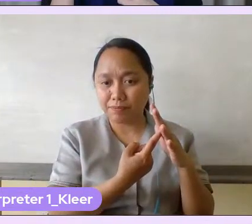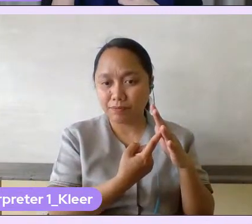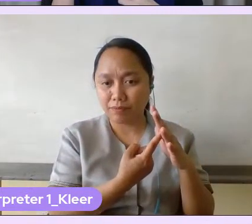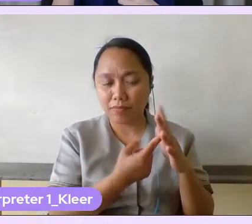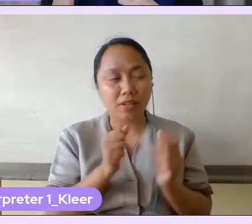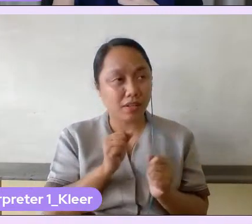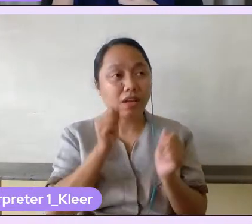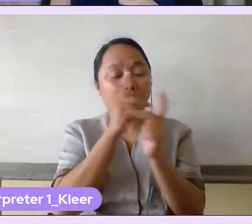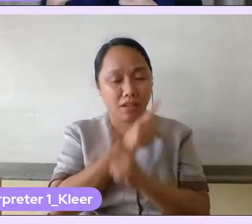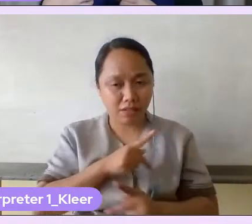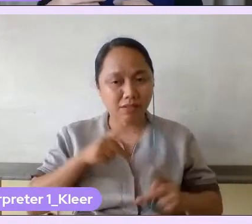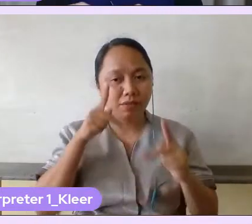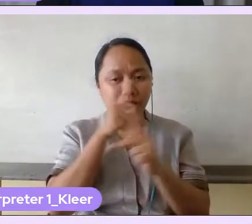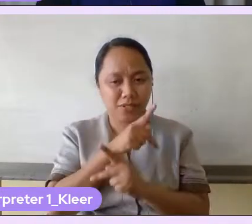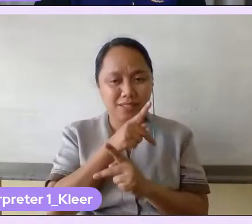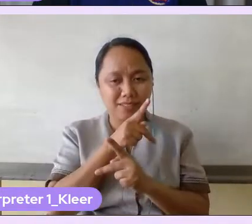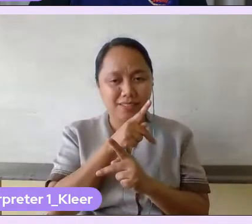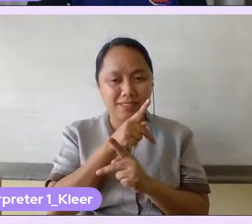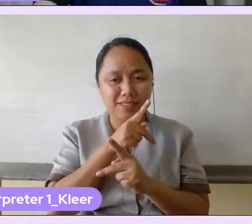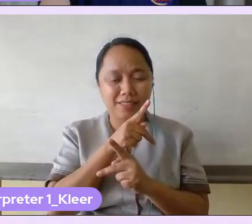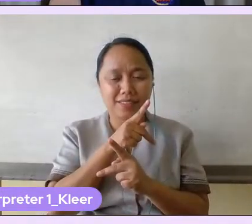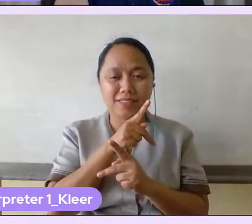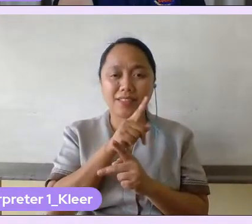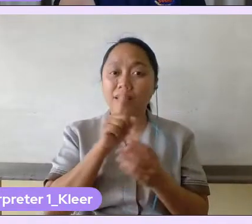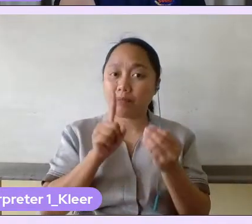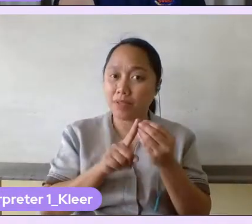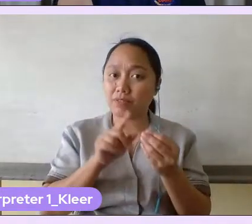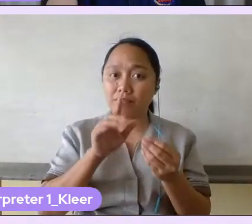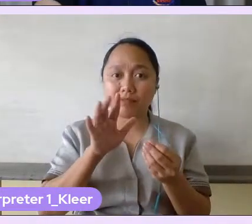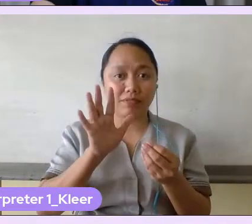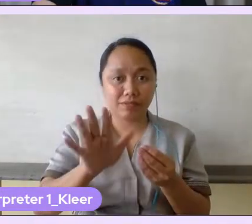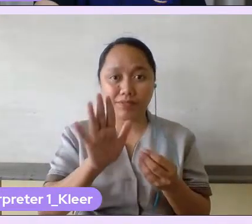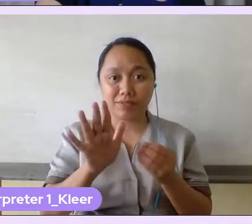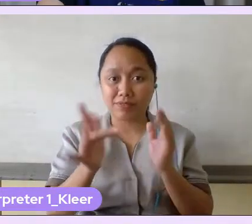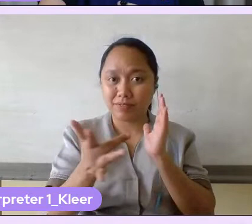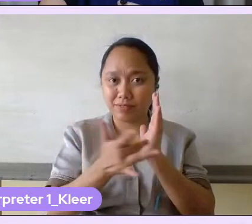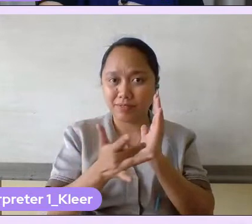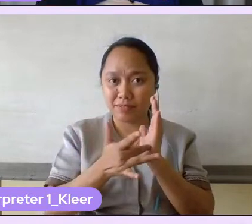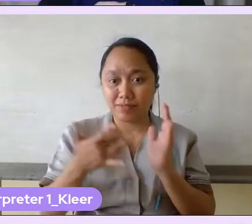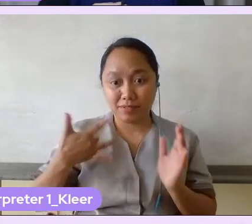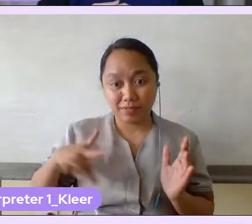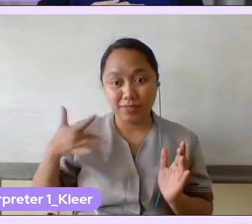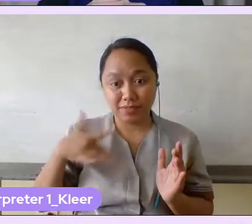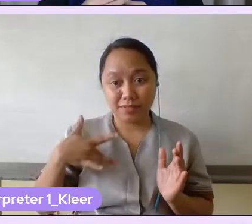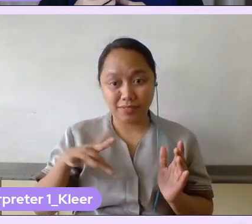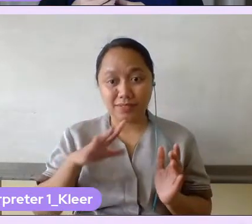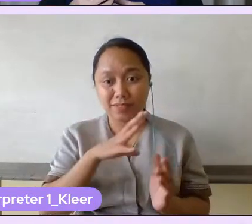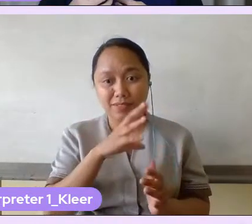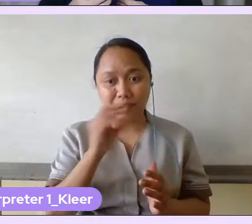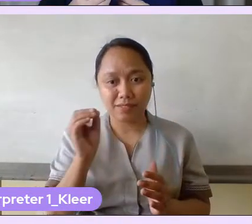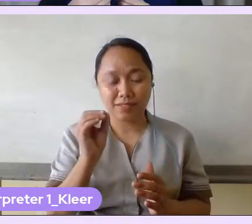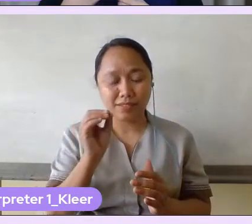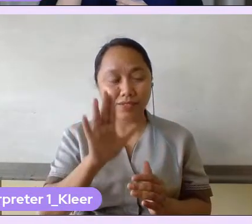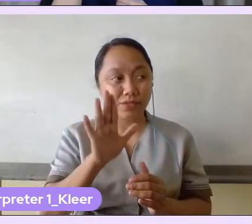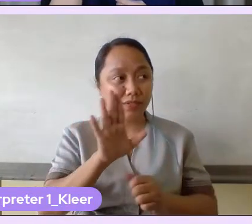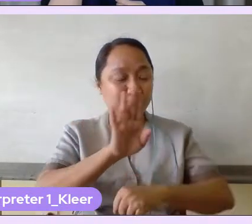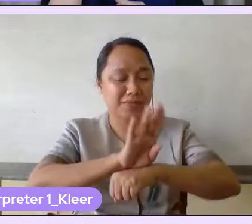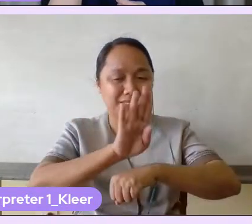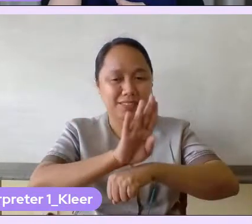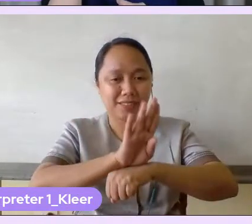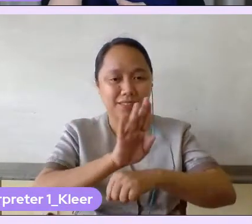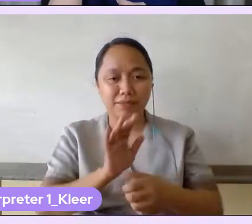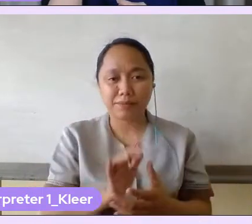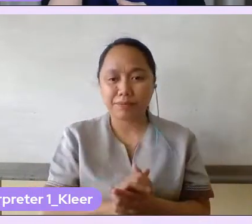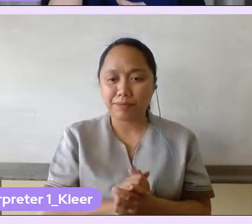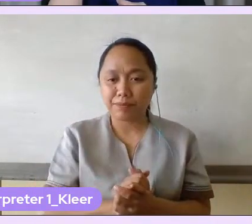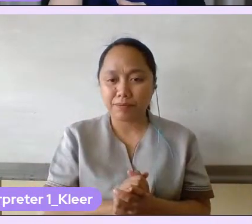yung paggamit nito and makarating talaga siya sa mga real end users. So our products